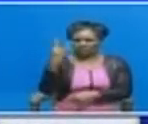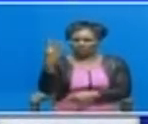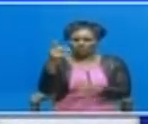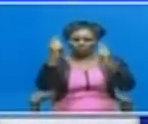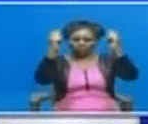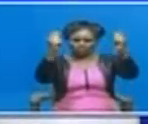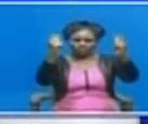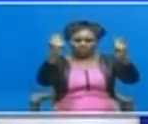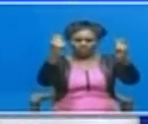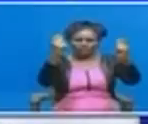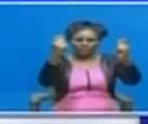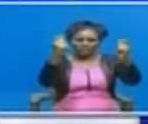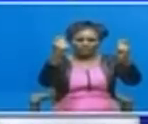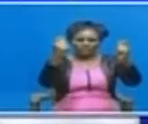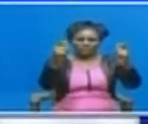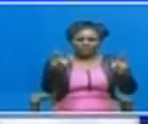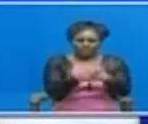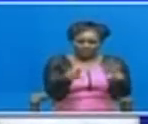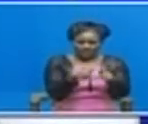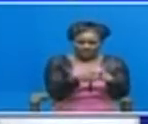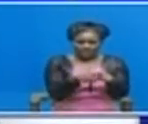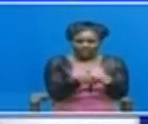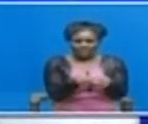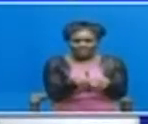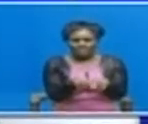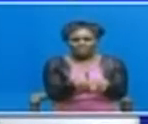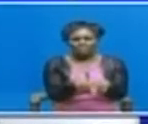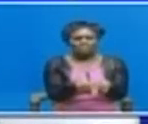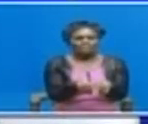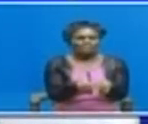trophies, among them the autocross and rally raid buggy championships.